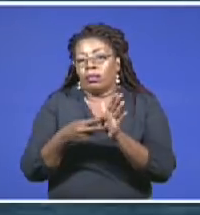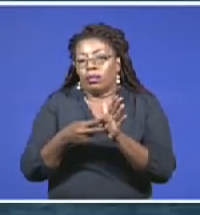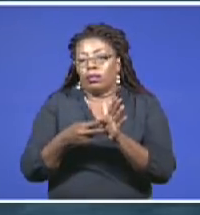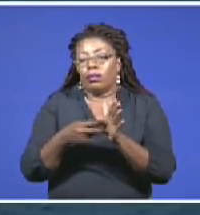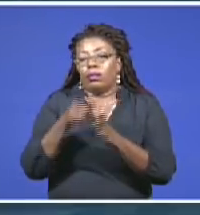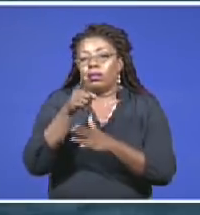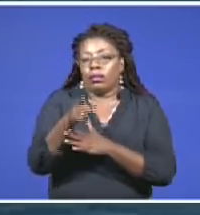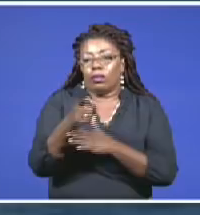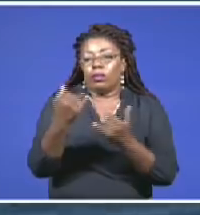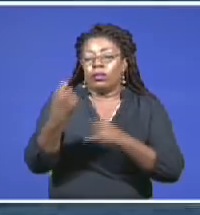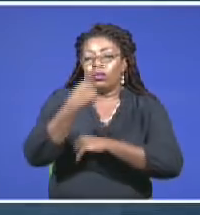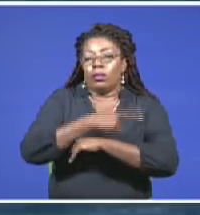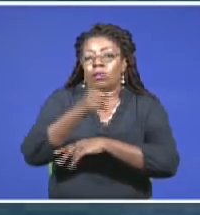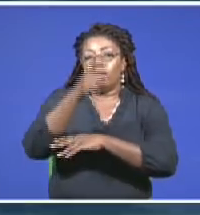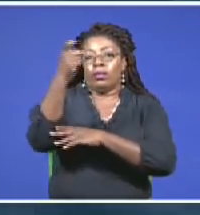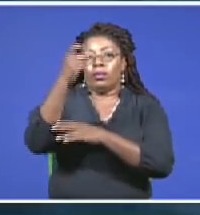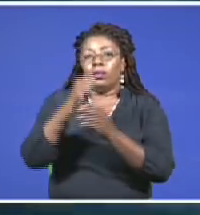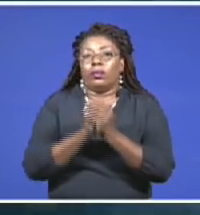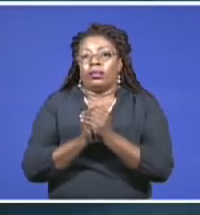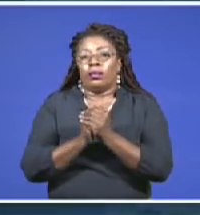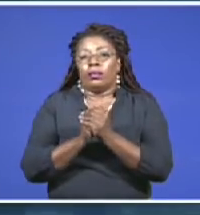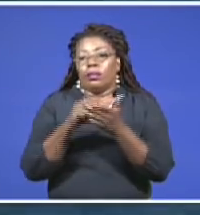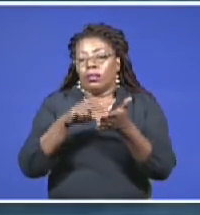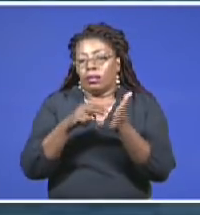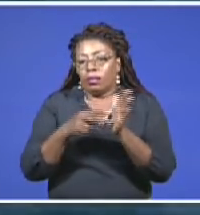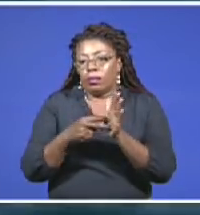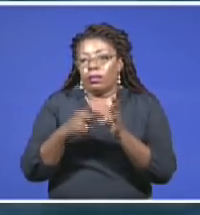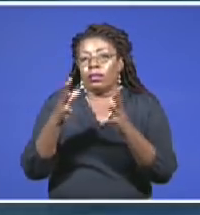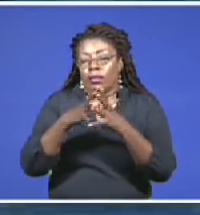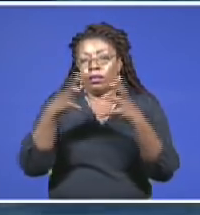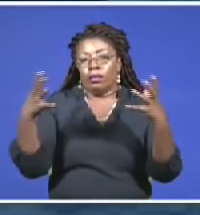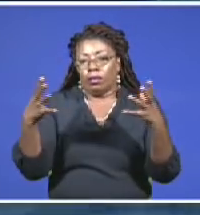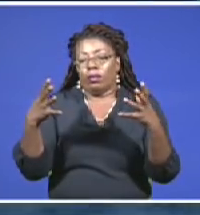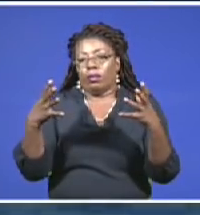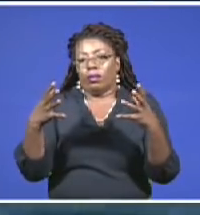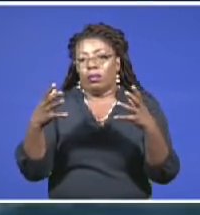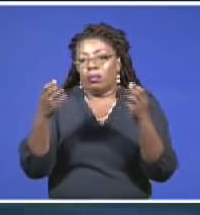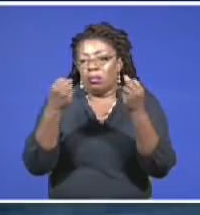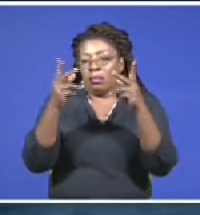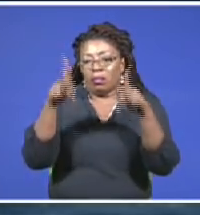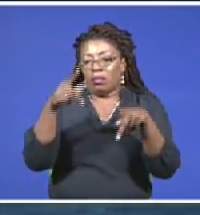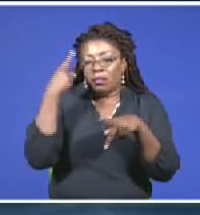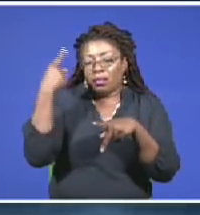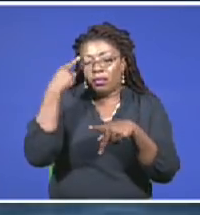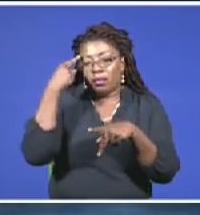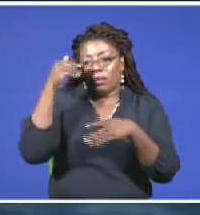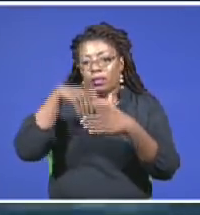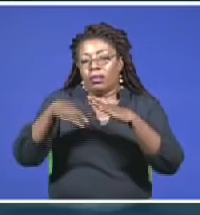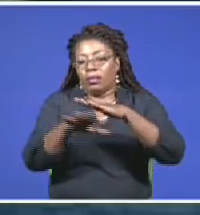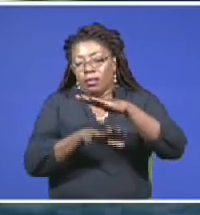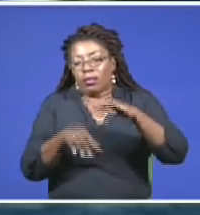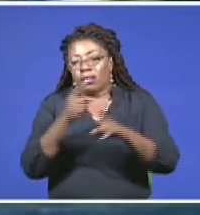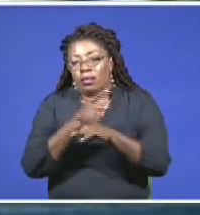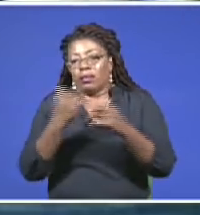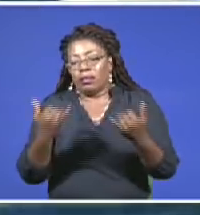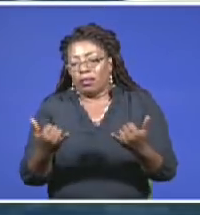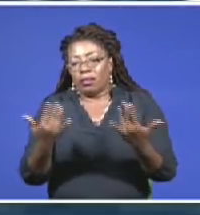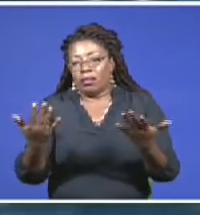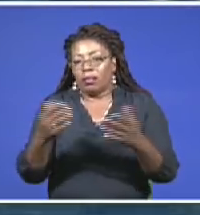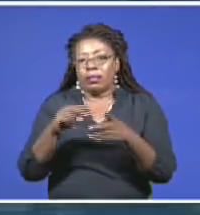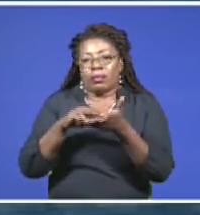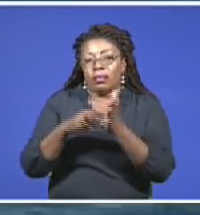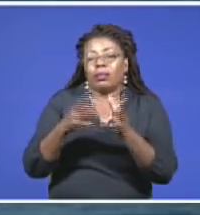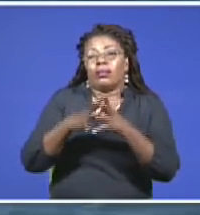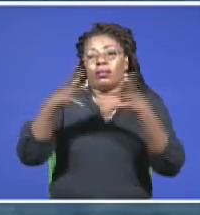one? Well, it means a lot because a lot of guys have us in the bottom bowl right now. They say we wasn't doing too good. So it means a lot. It means a lot